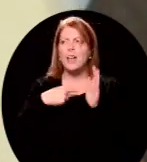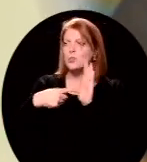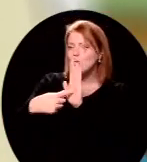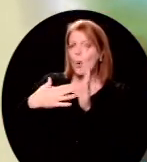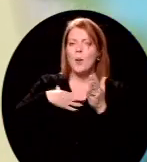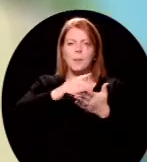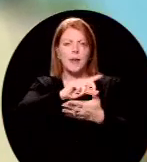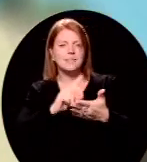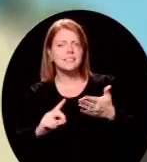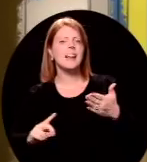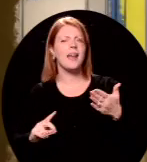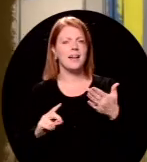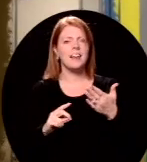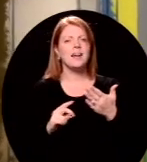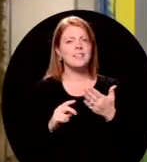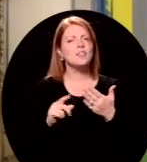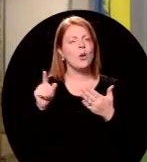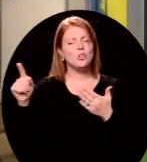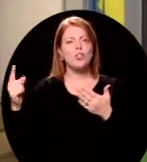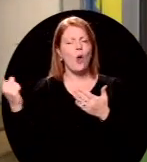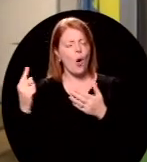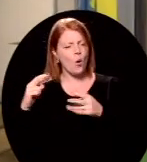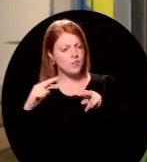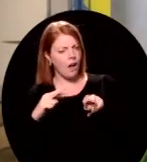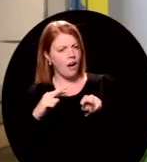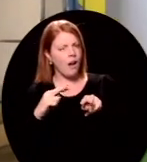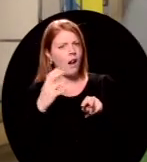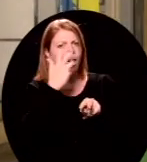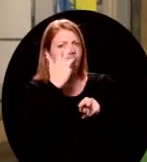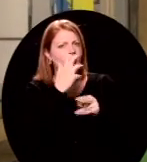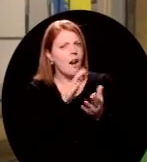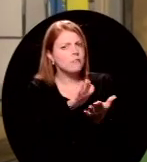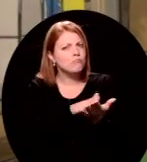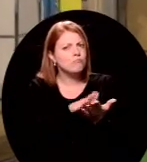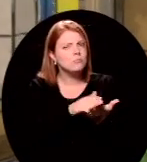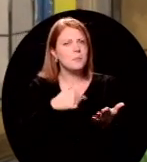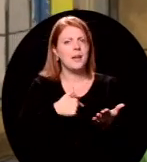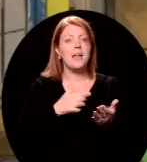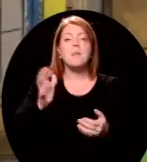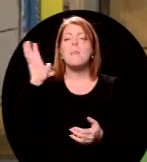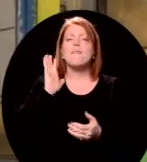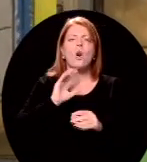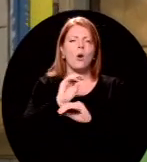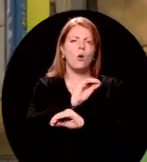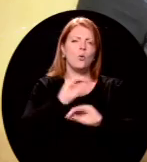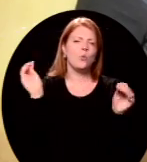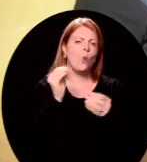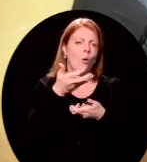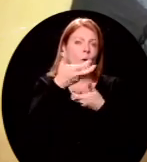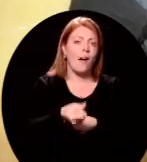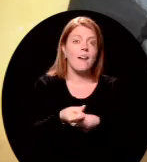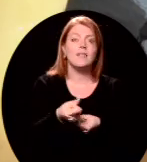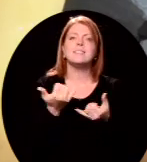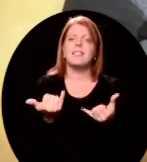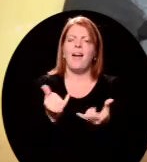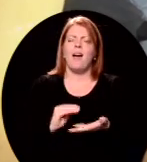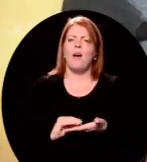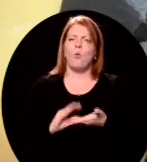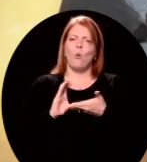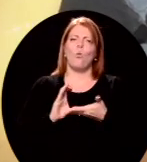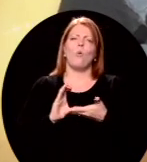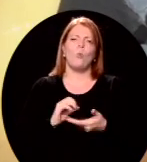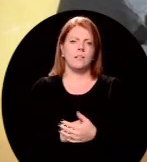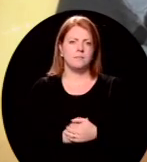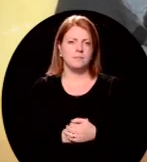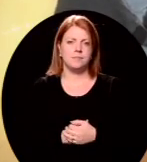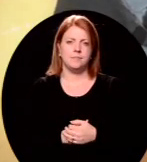her the designs I was doing. She would always compliment on them. I used to have zero confidence. Now